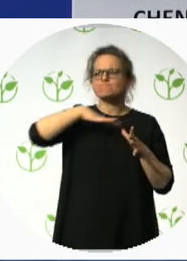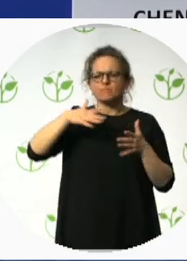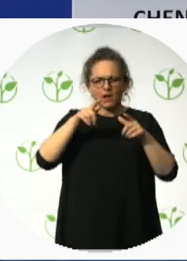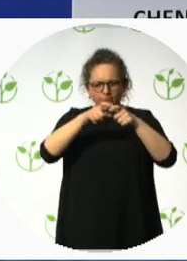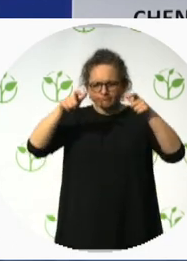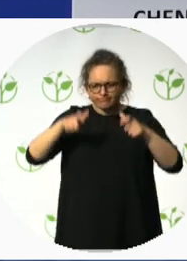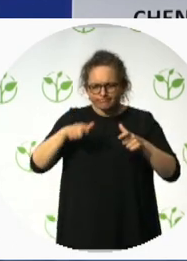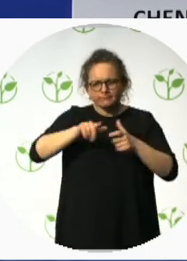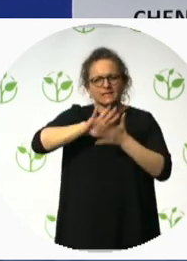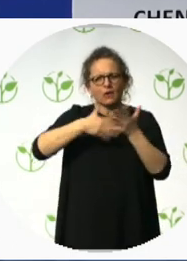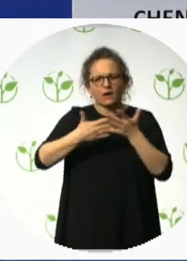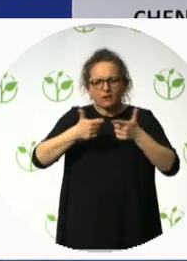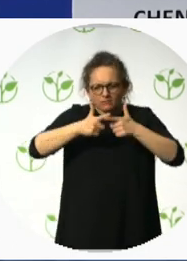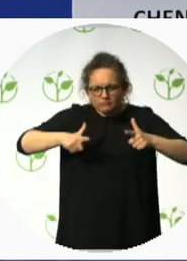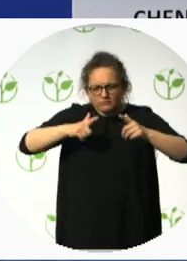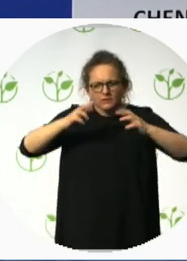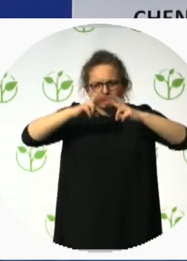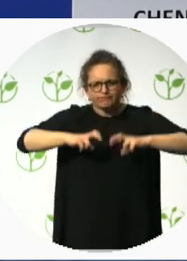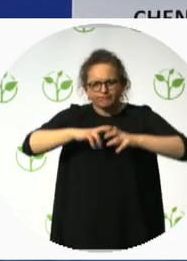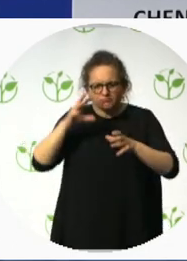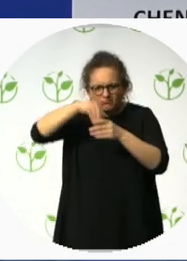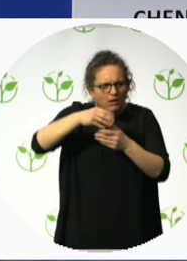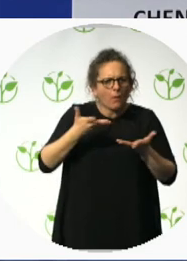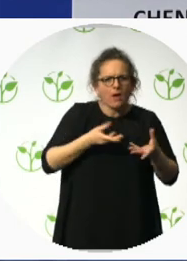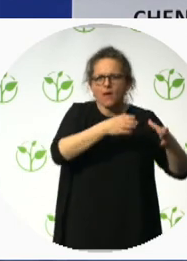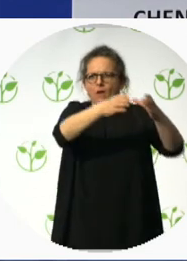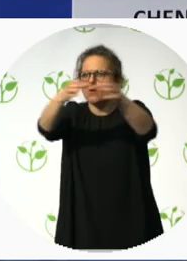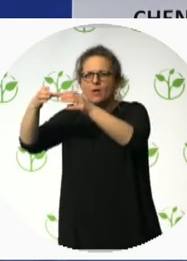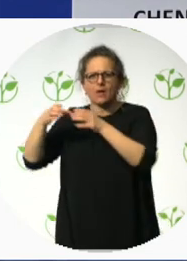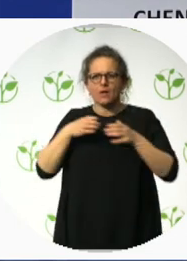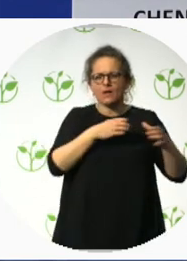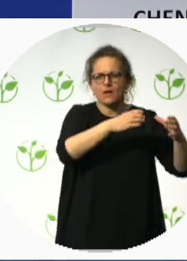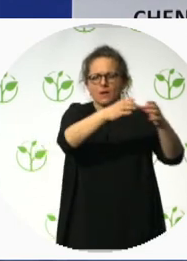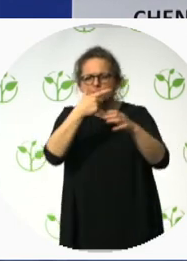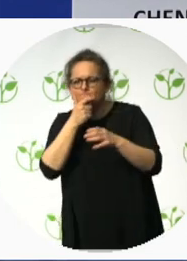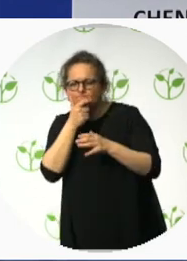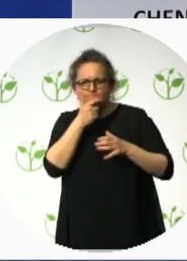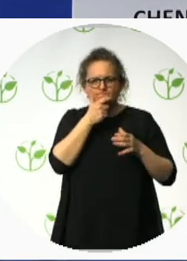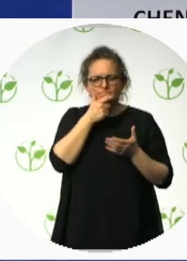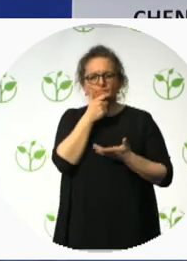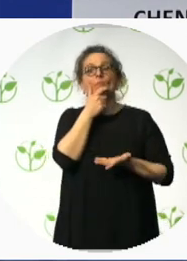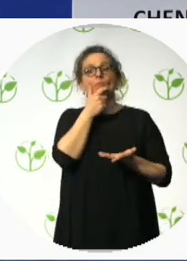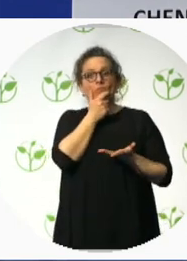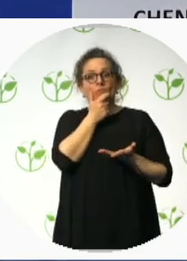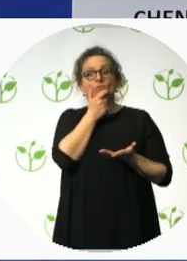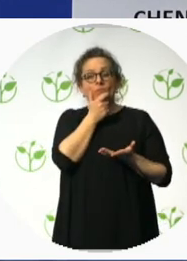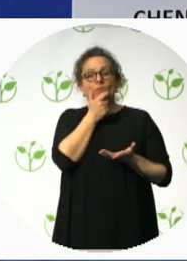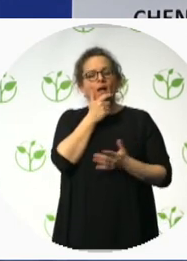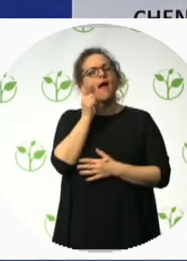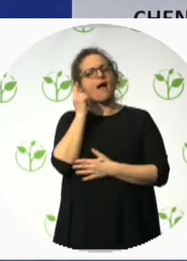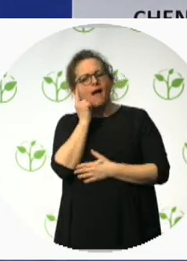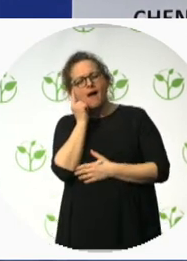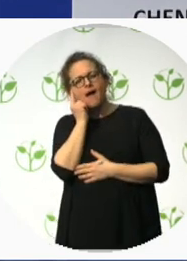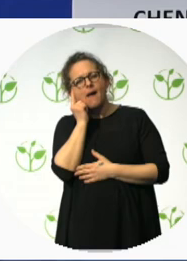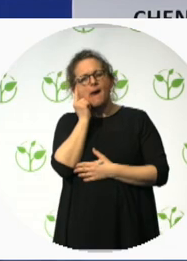cooperate with us. Right. Mm-hmm. And so we are not only focusing on the large university of that country. Yeah. And for your